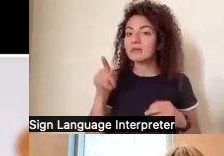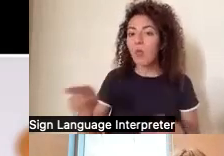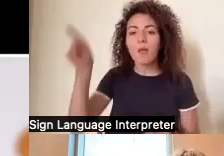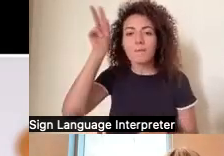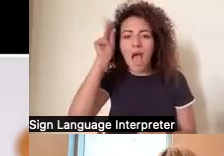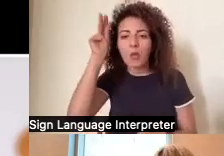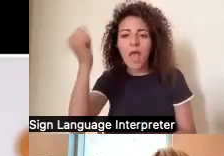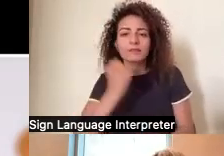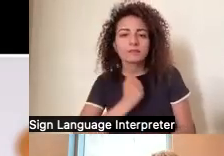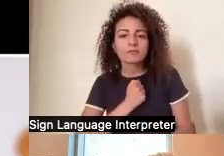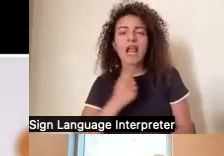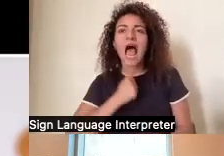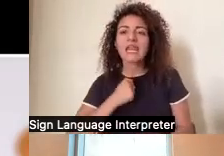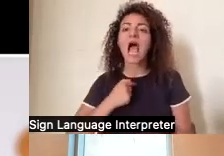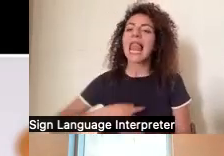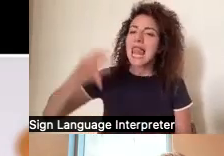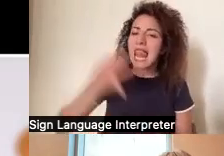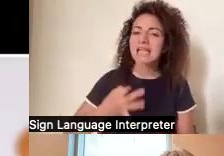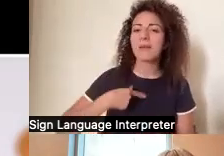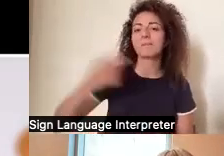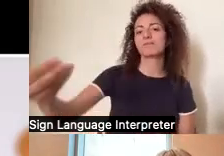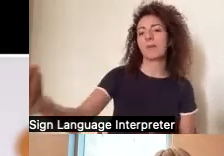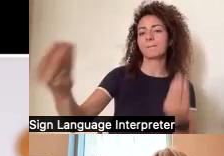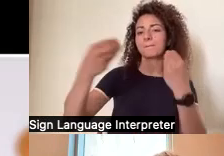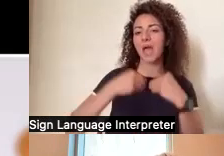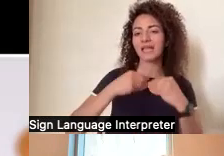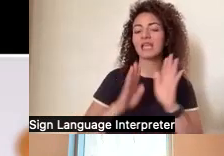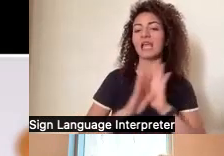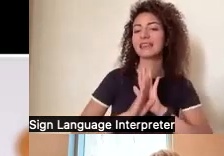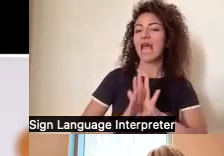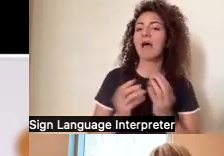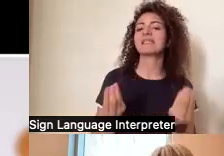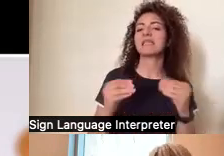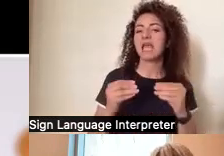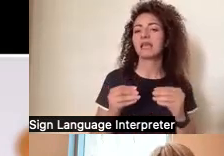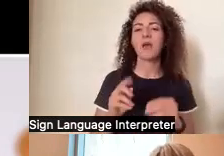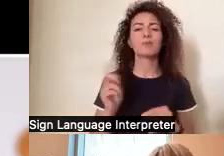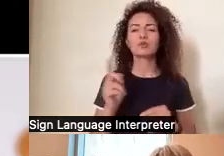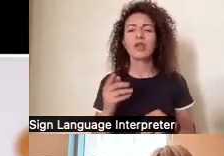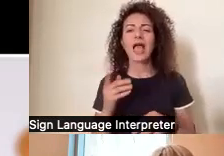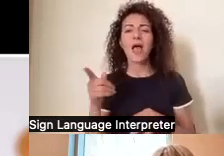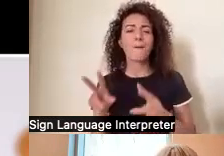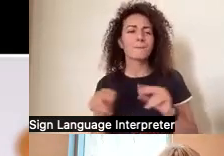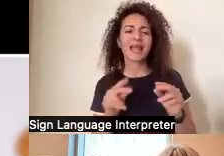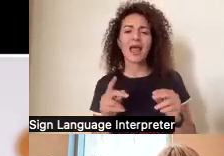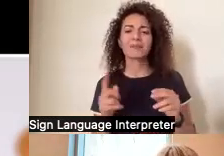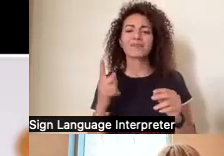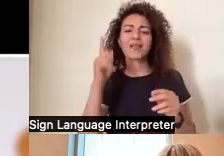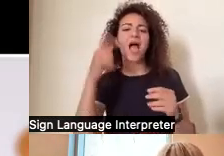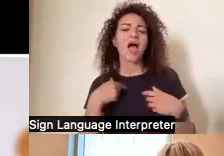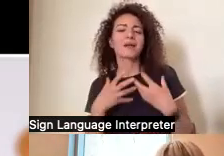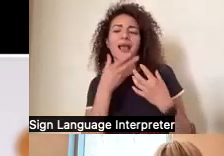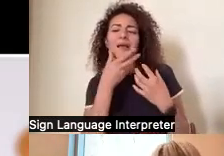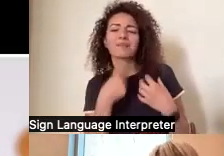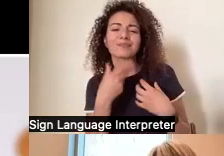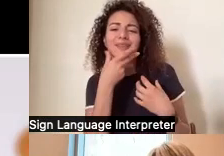additional help to participate equally in society. It shouldn't be like a pity, a charity in that sense, of the kind of charity